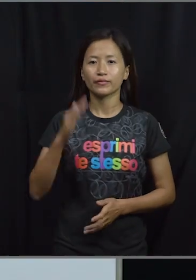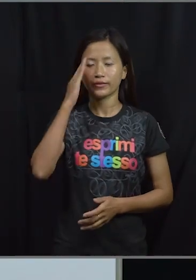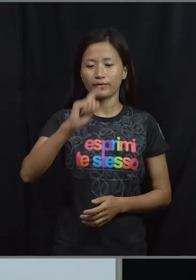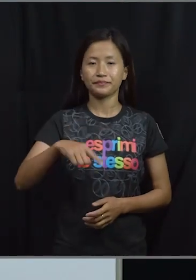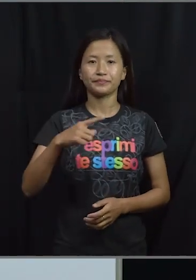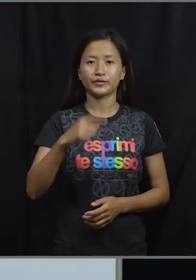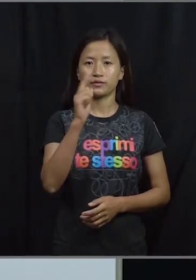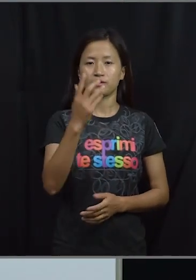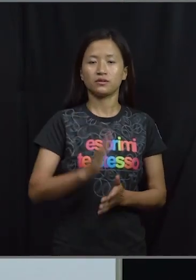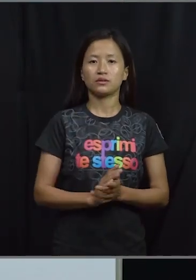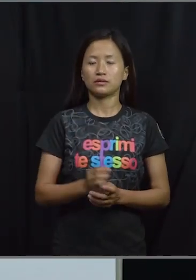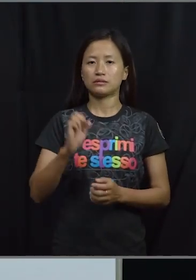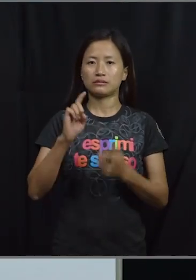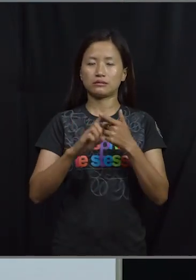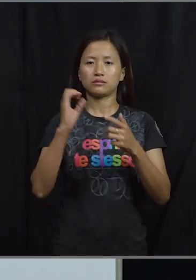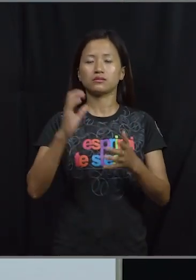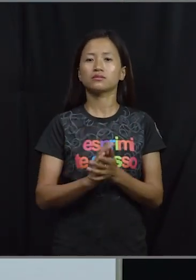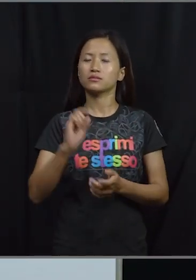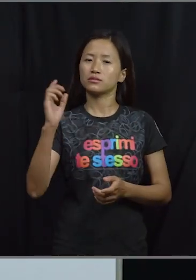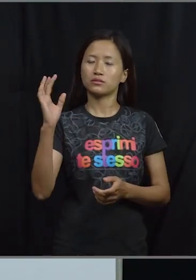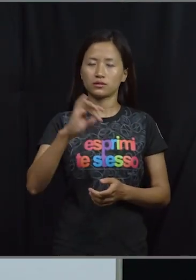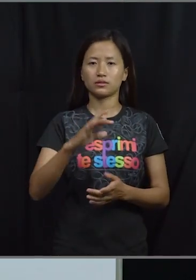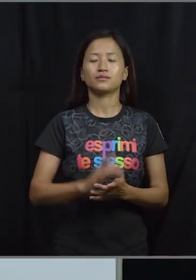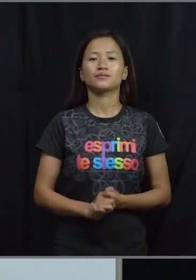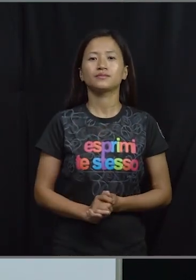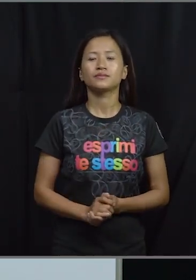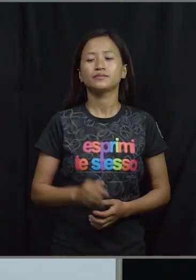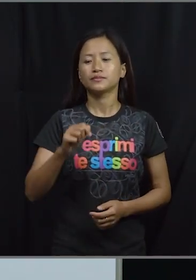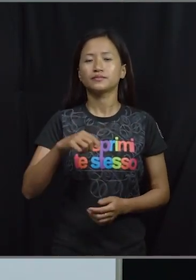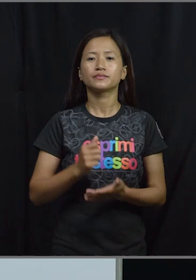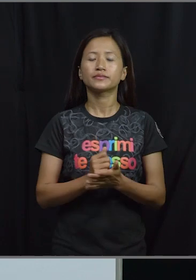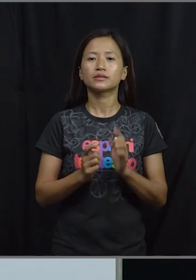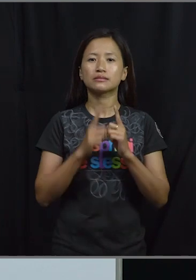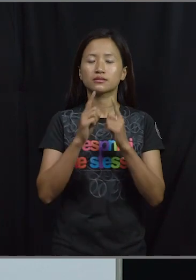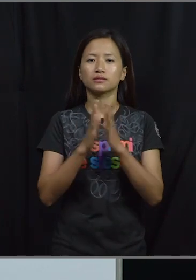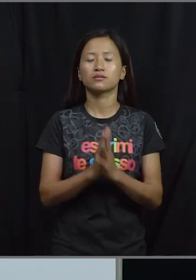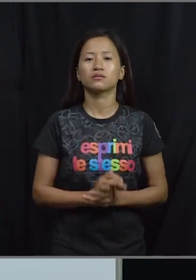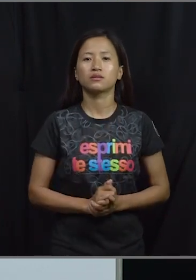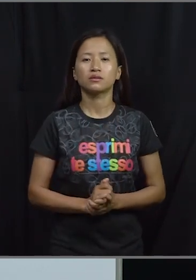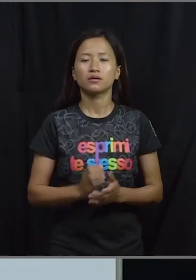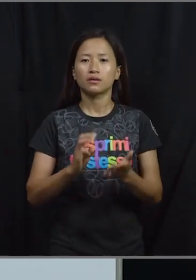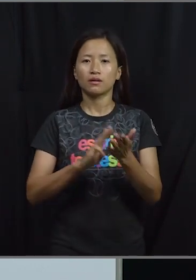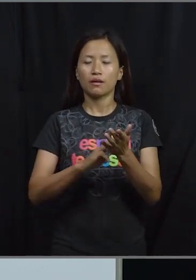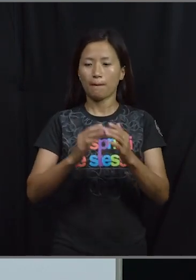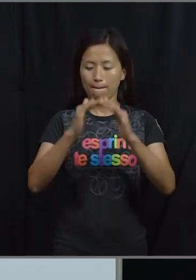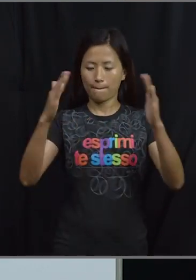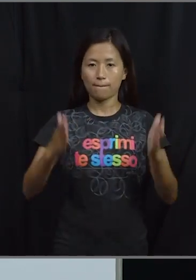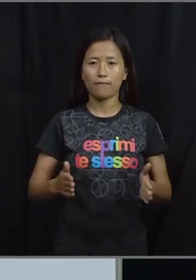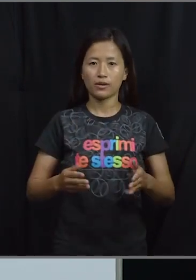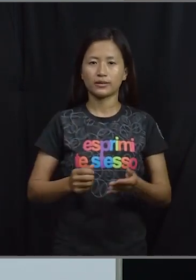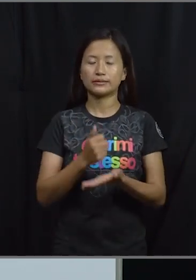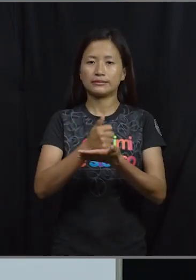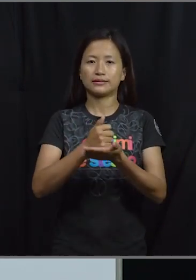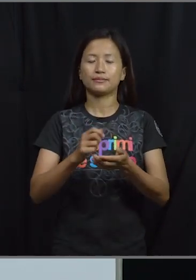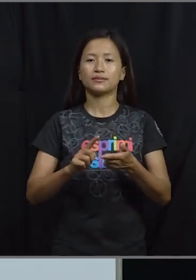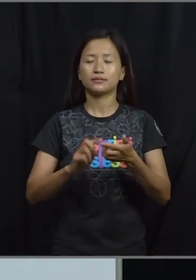Hello everyone, this is Economics class once again. In this session, I want to discuss market demand and its